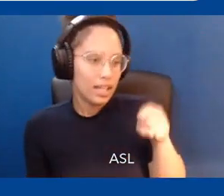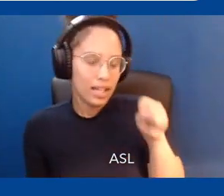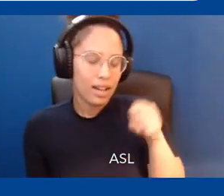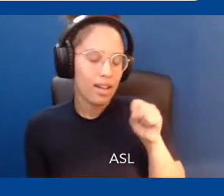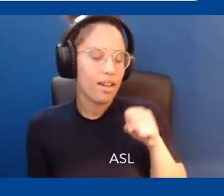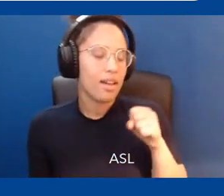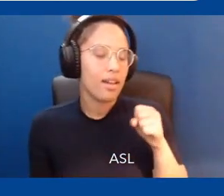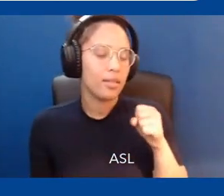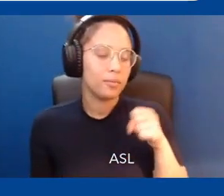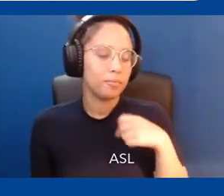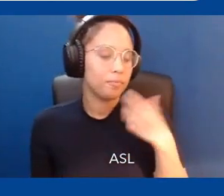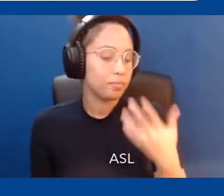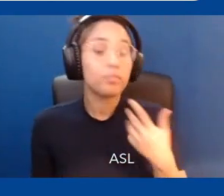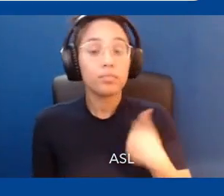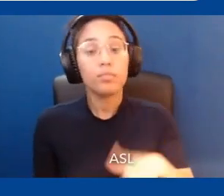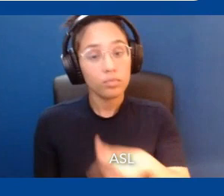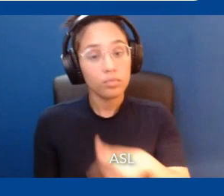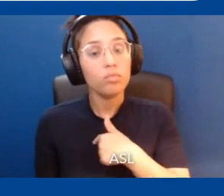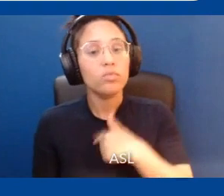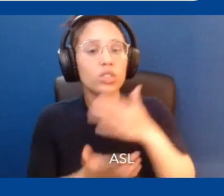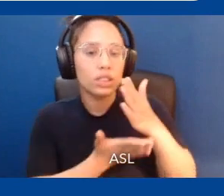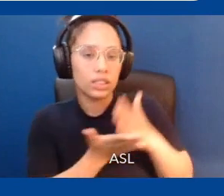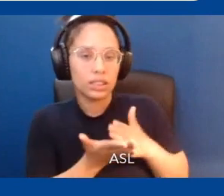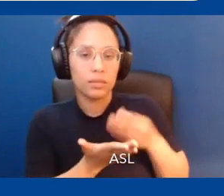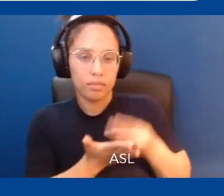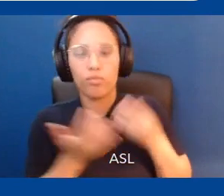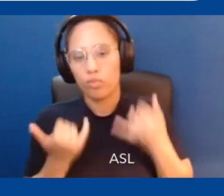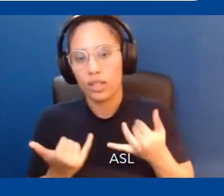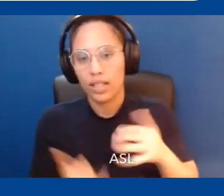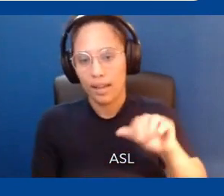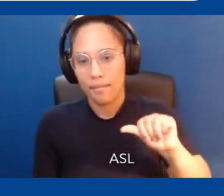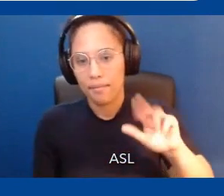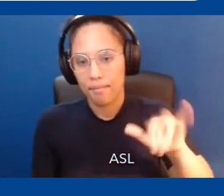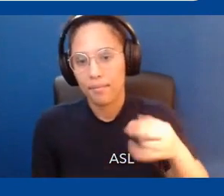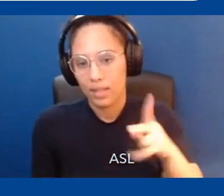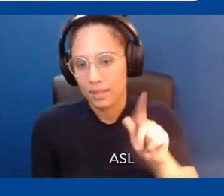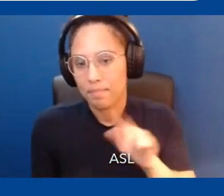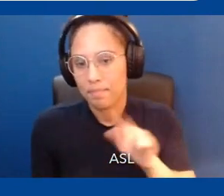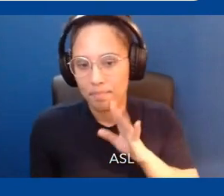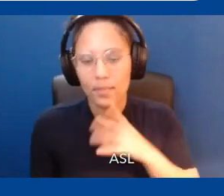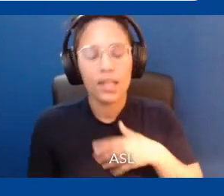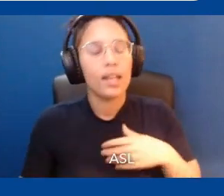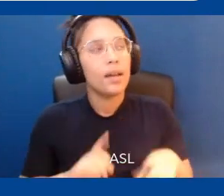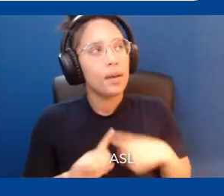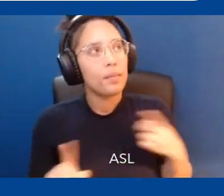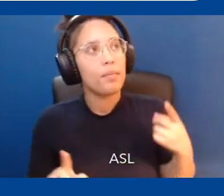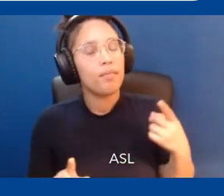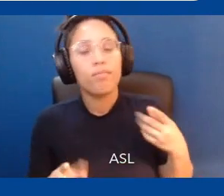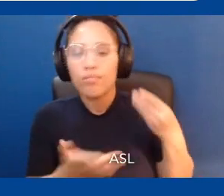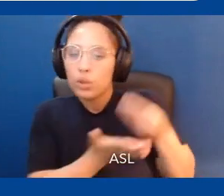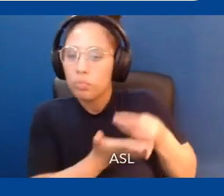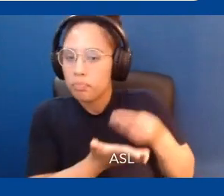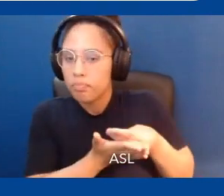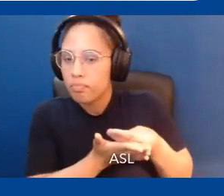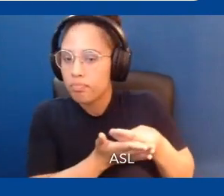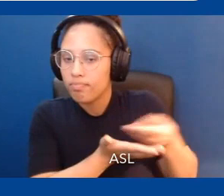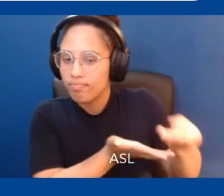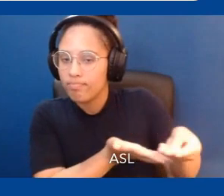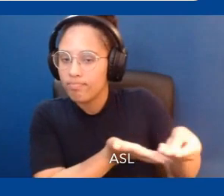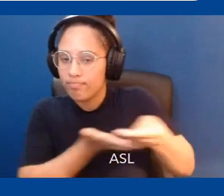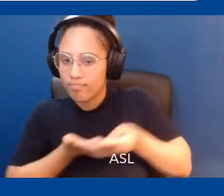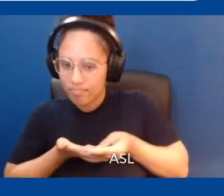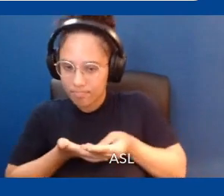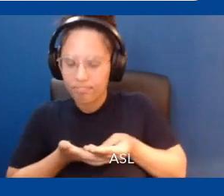We got some money. It's Agustina speaking. We got some money, small money, but we are